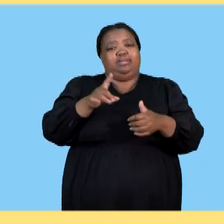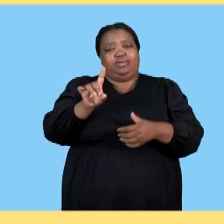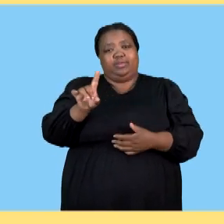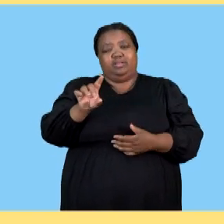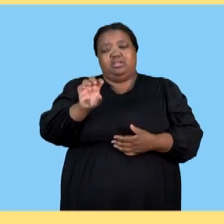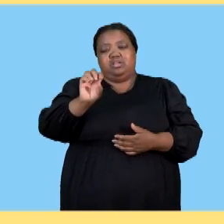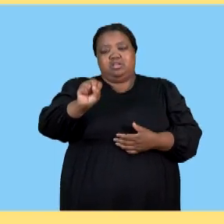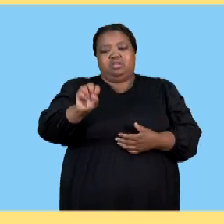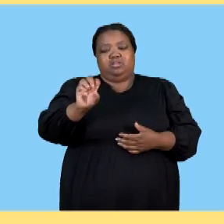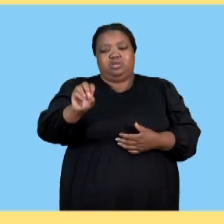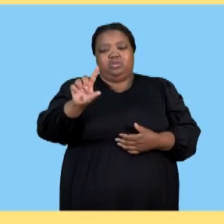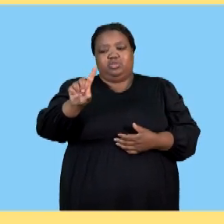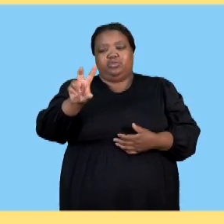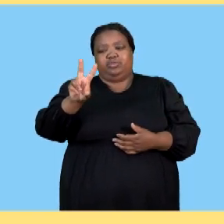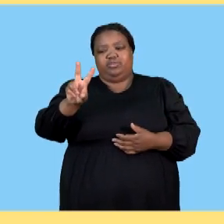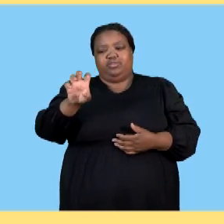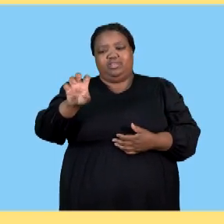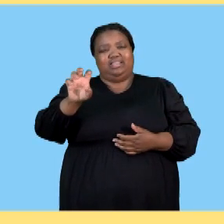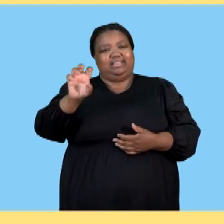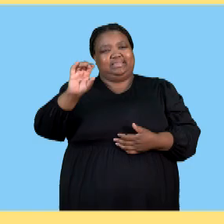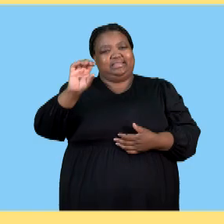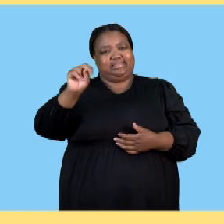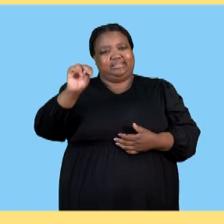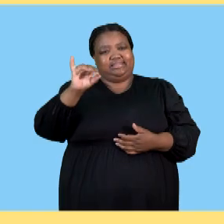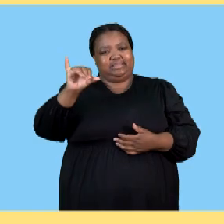calculate the solvency ratio for the year ended 31 December.